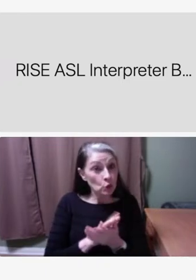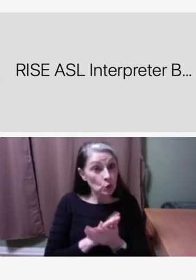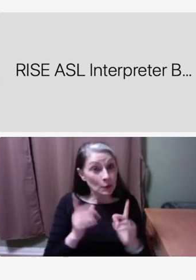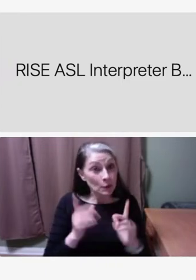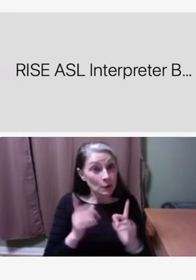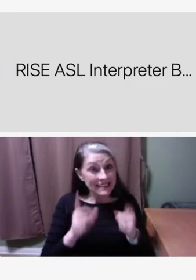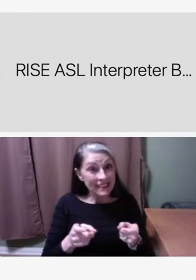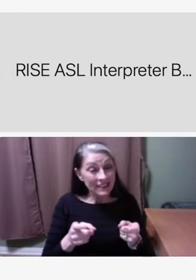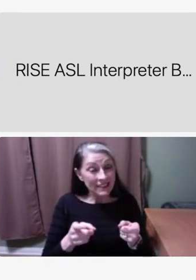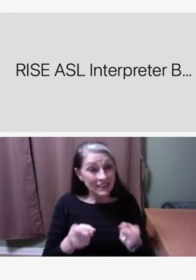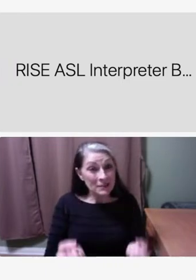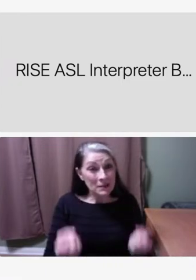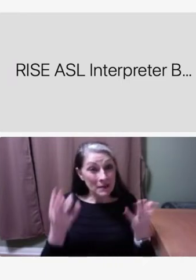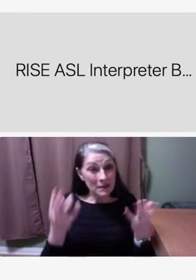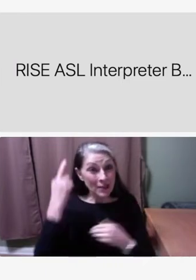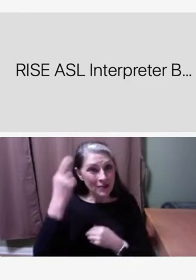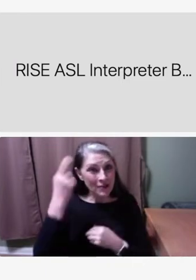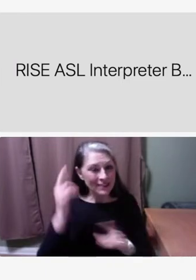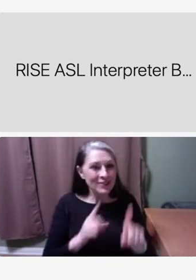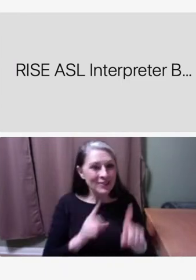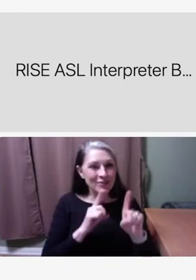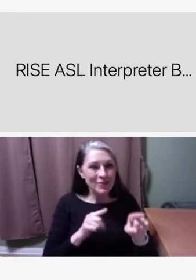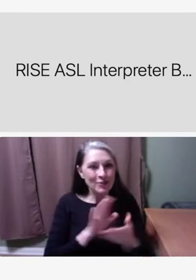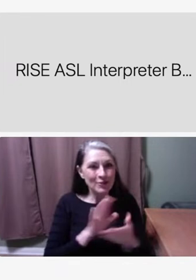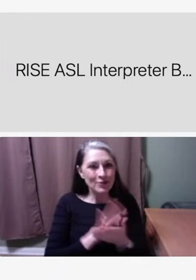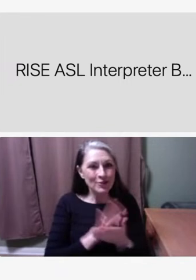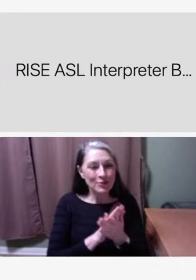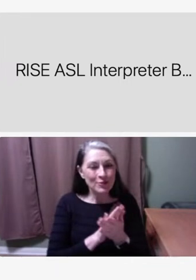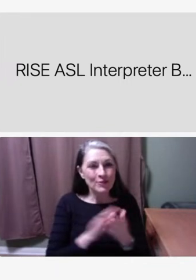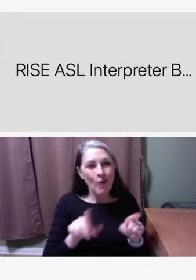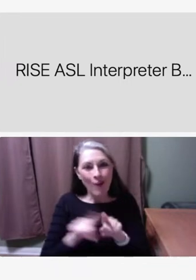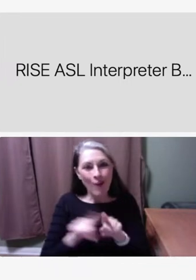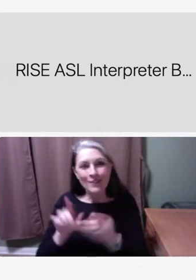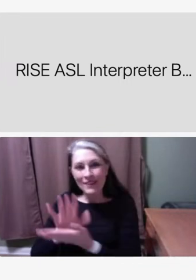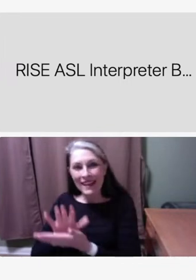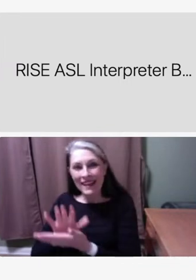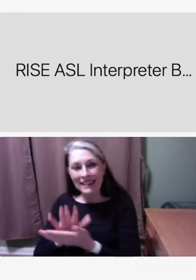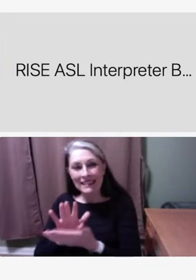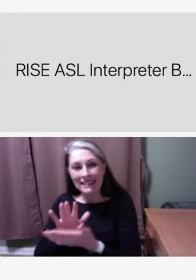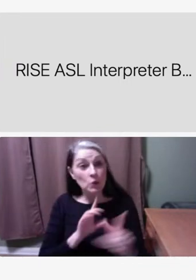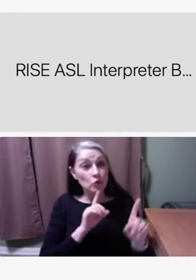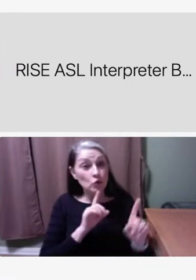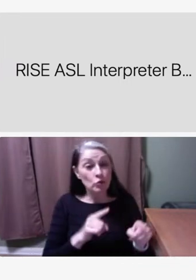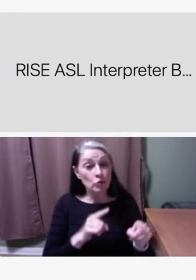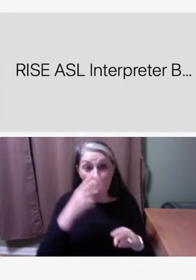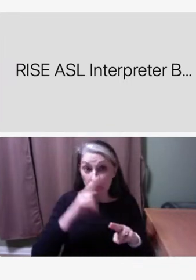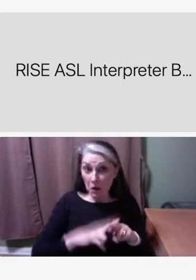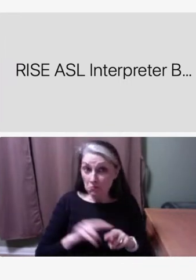school besides the academics, and it looks like a really fun place to go. Do I have any other comments?